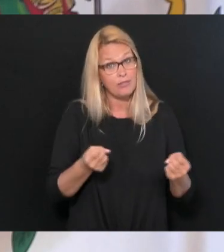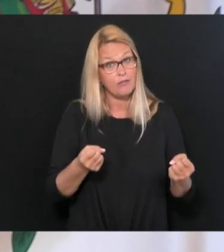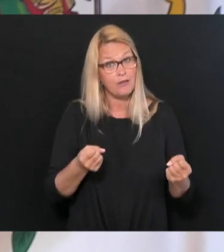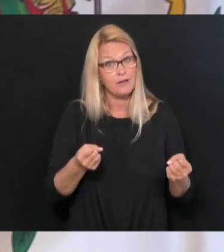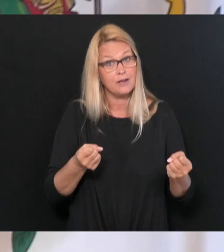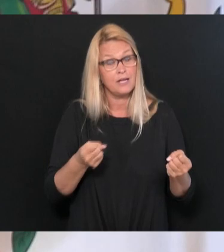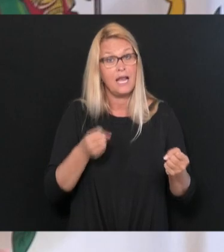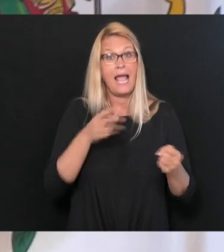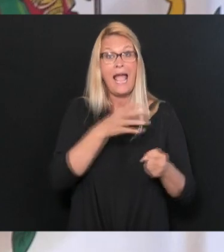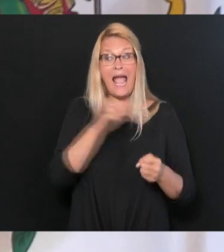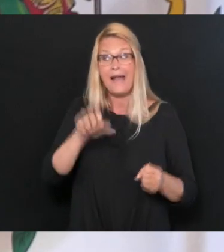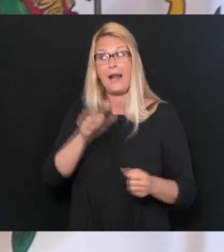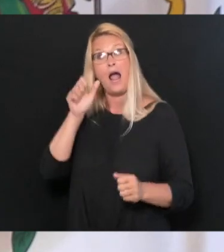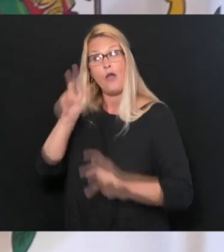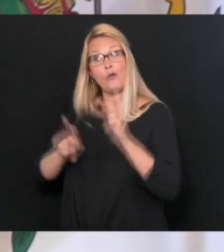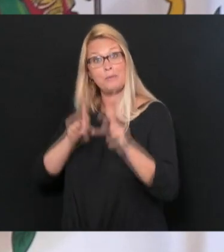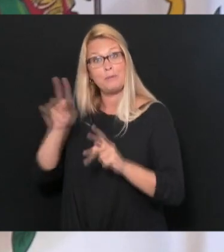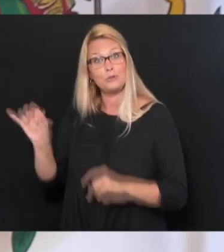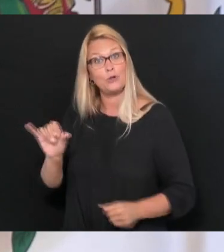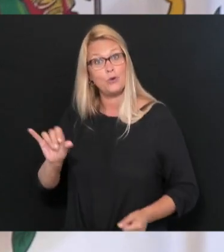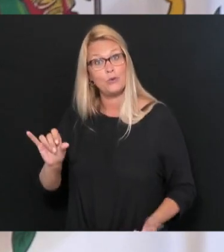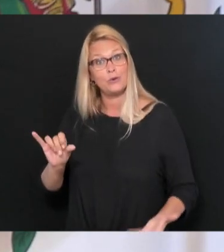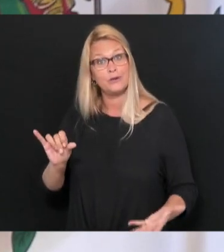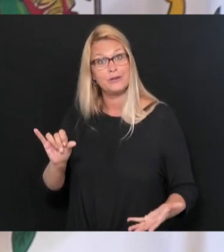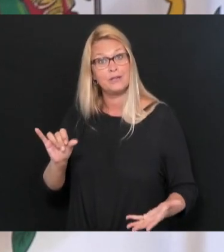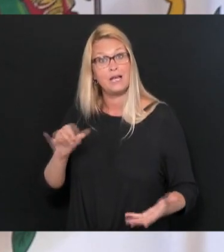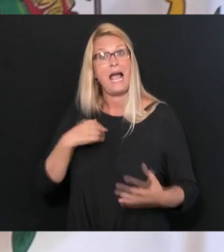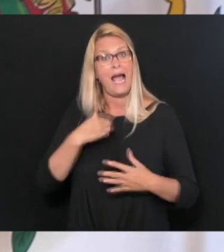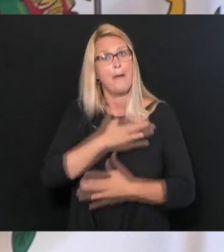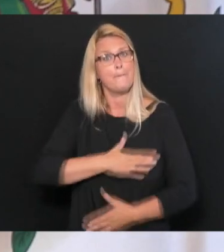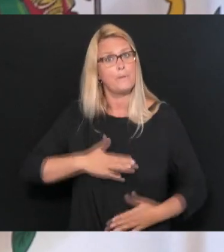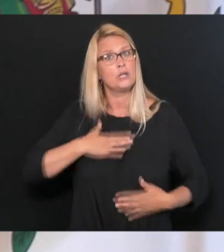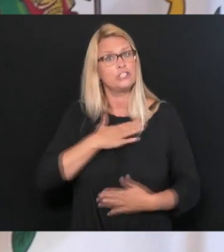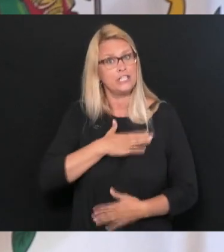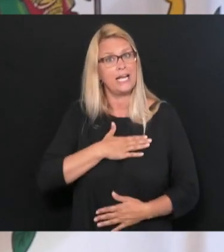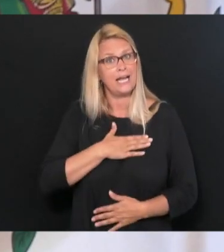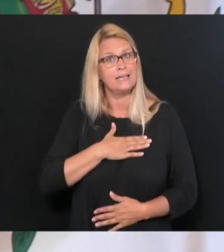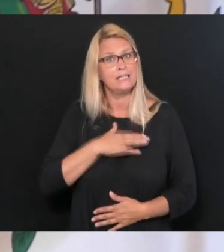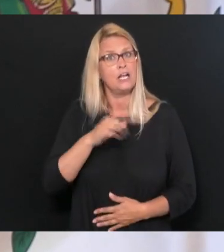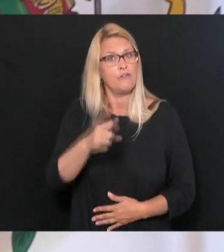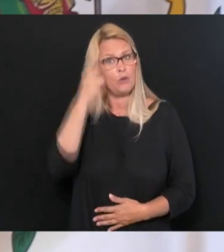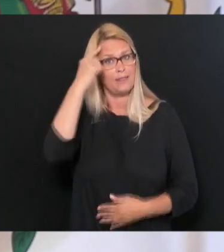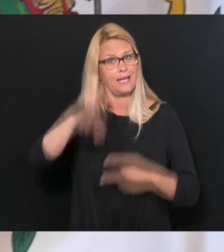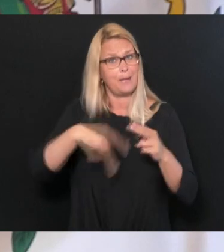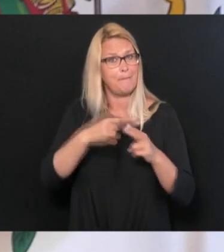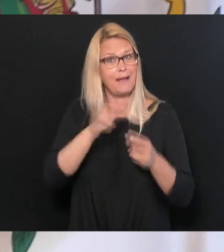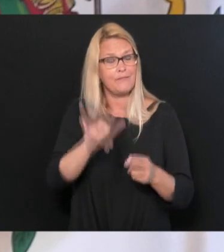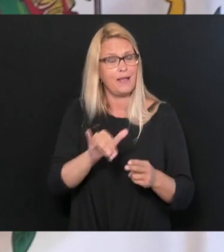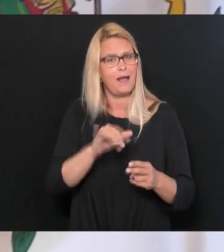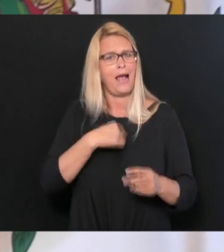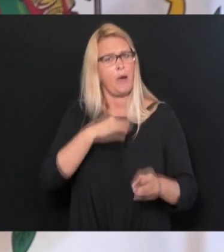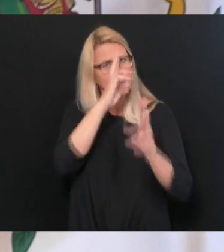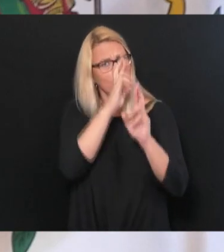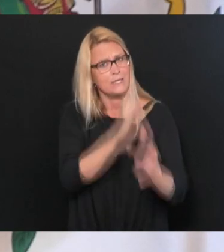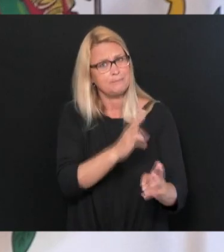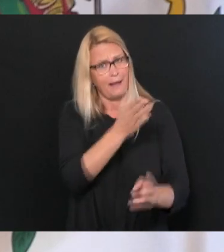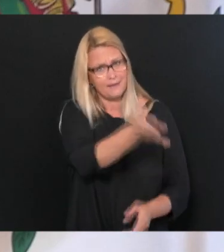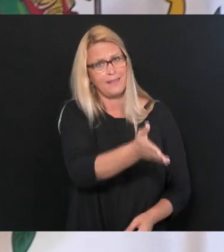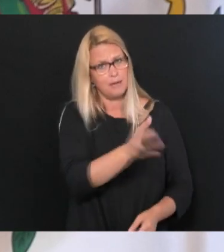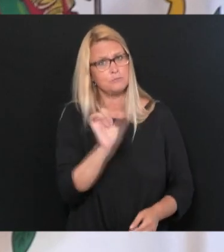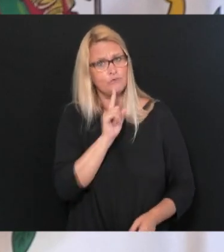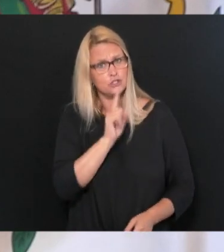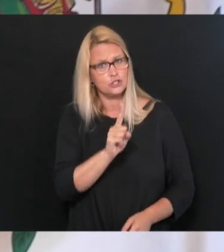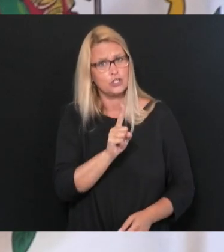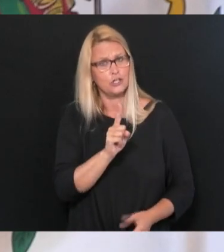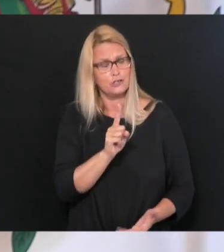you're endangering others. And I'd surely appreciate it if you'd think about that. I'd do it in a very respectful way, you know,